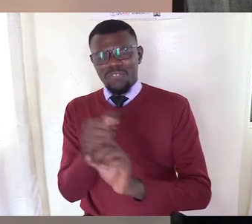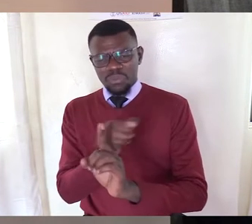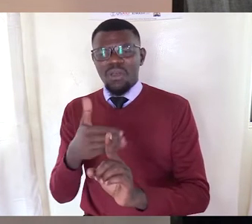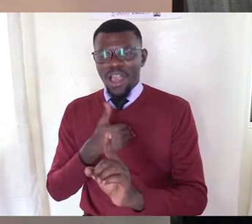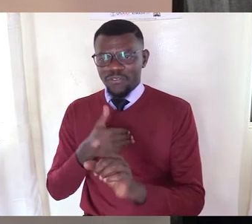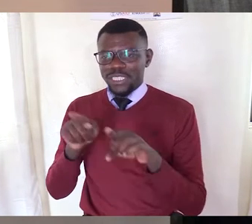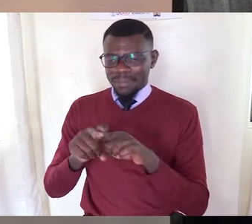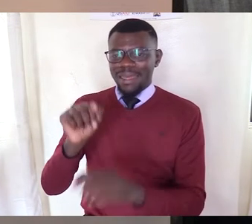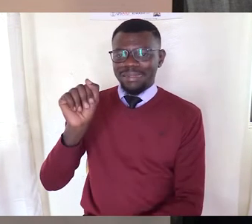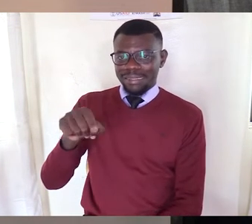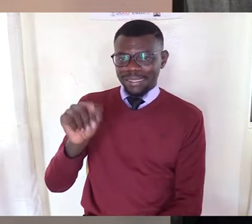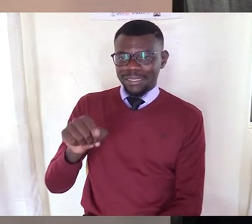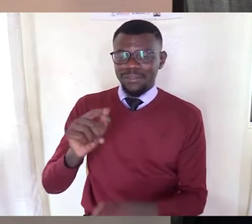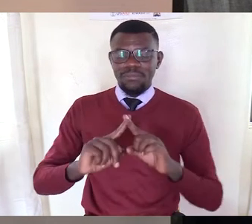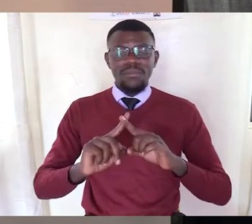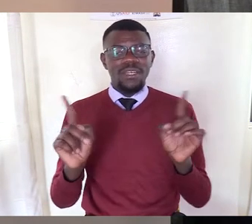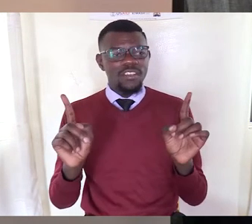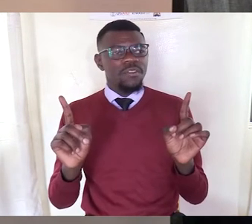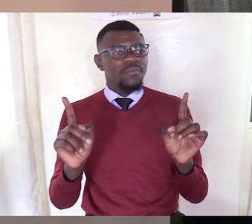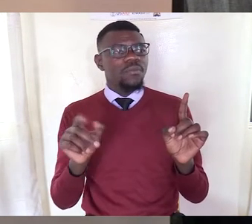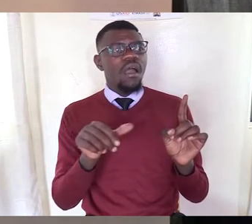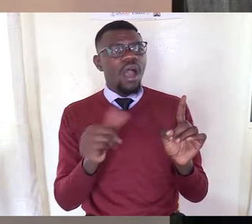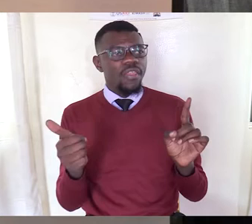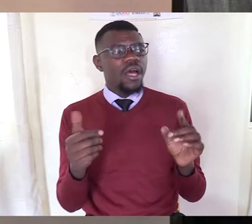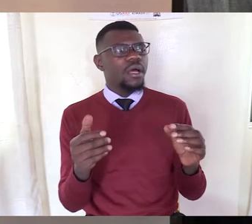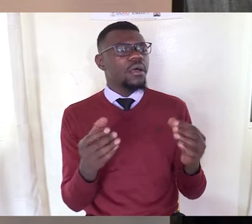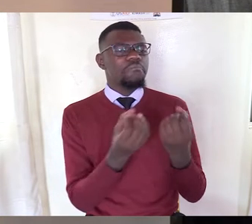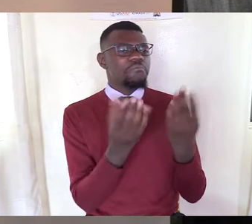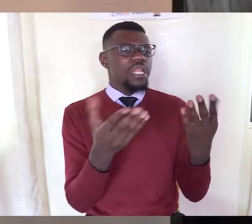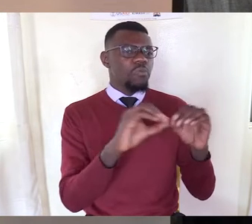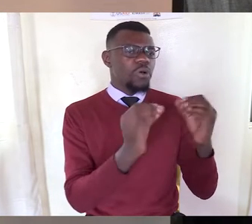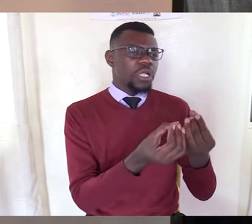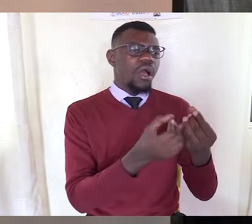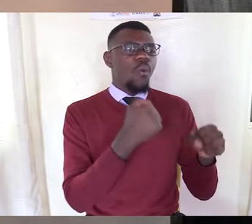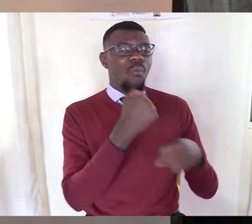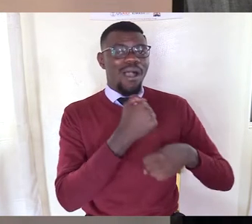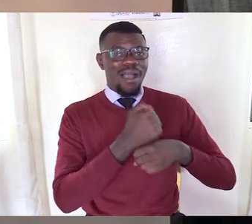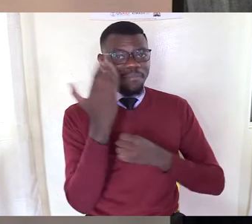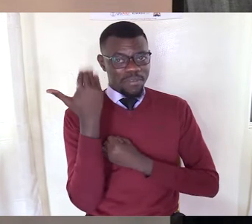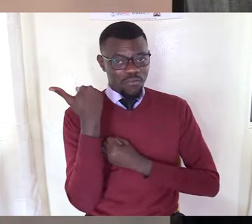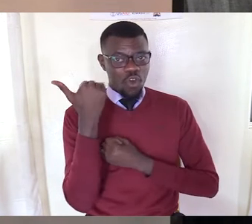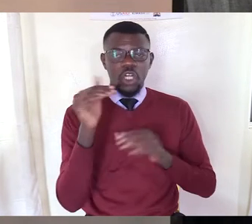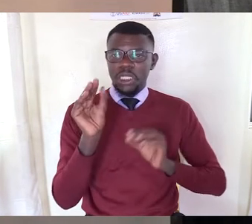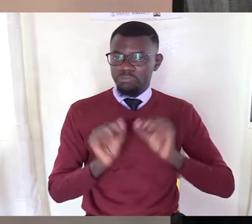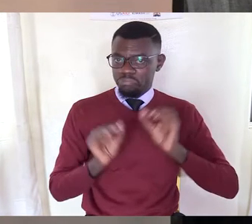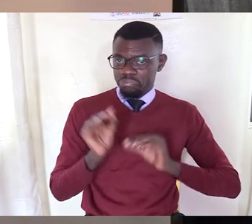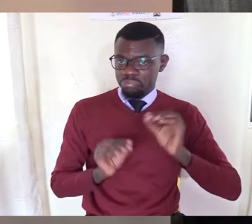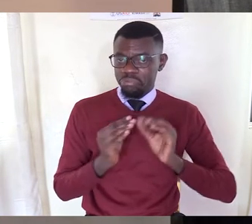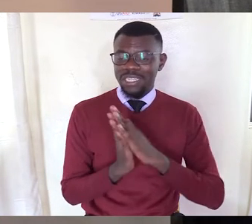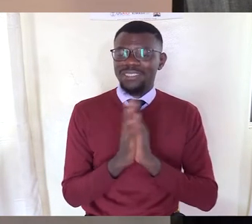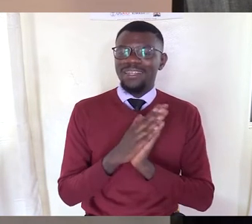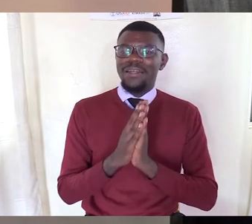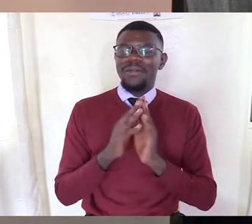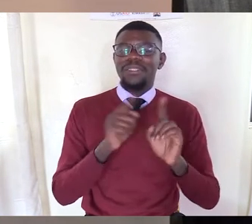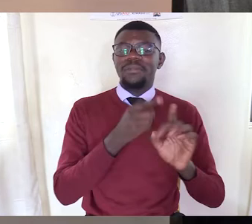country, but we are complimenting because there are many other organizations that were also documenting these issues. From the